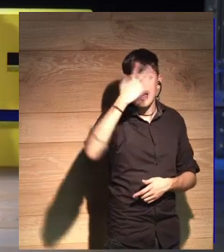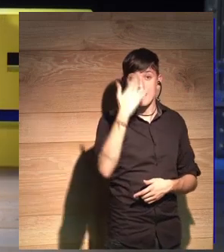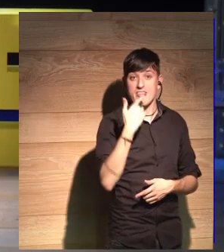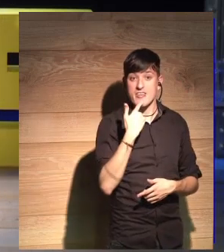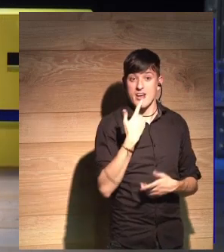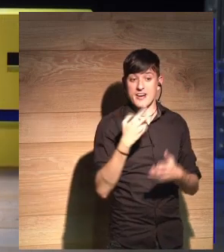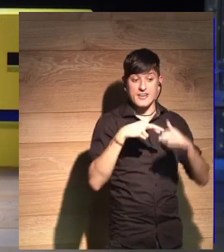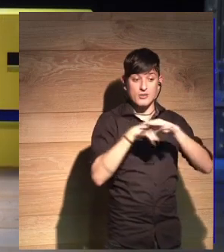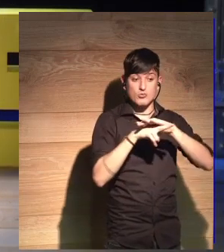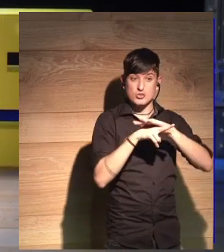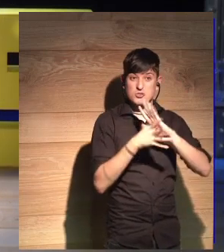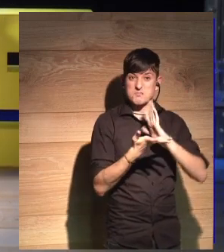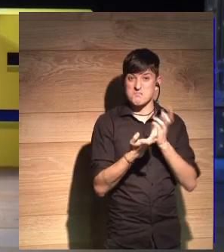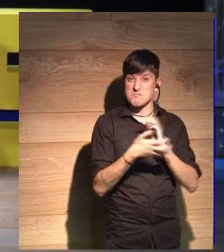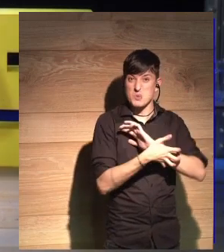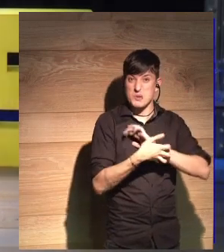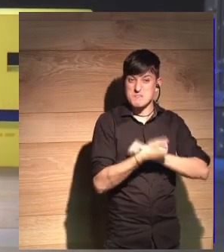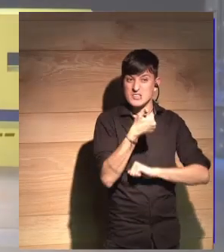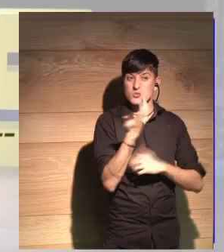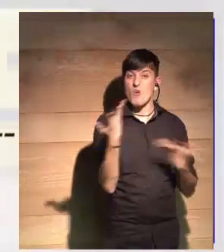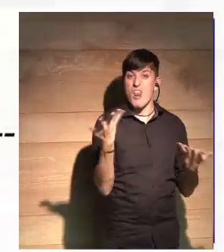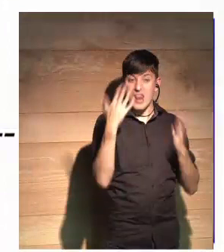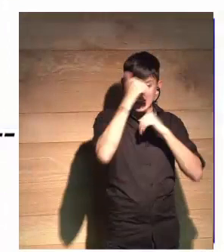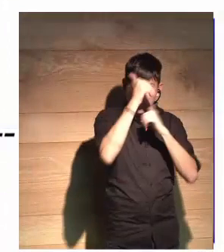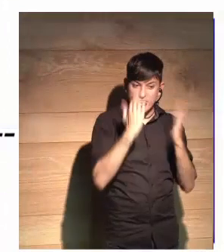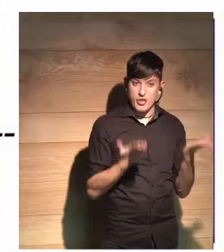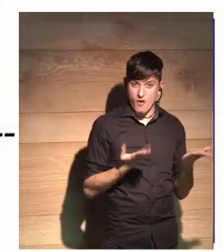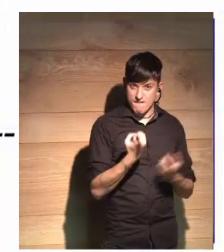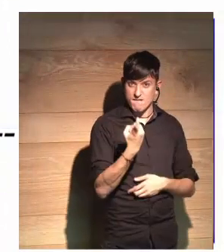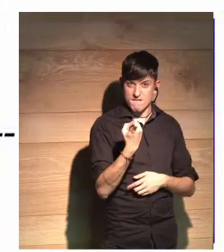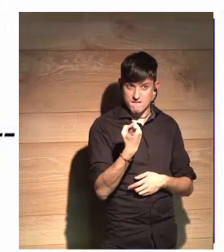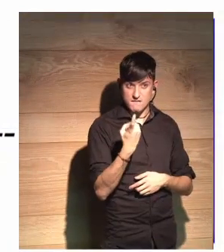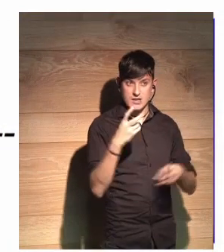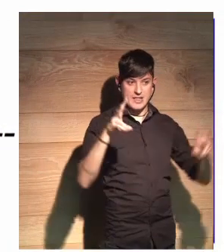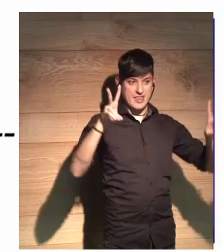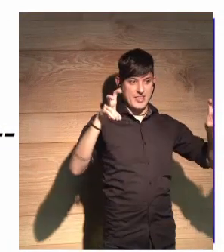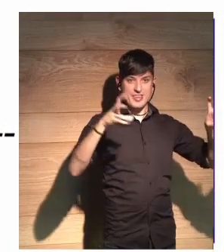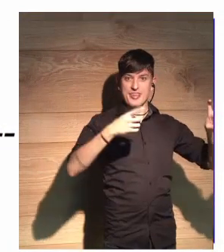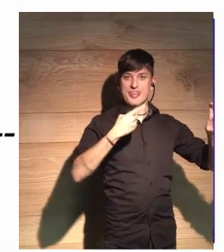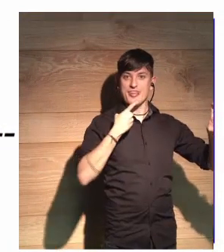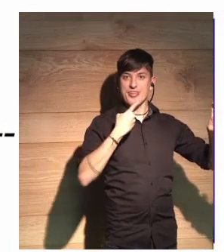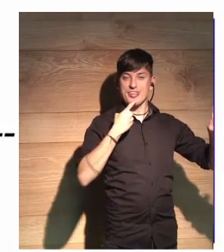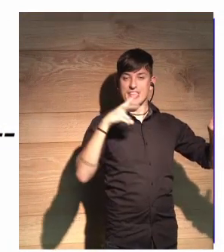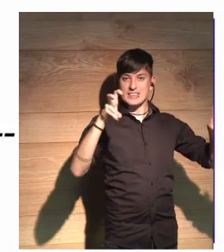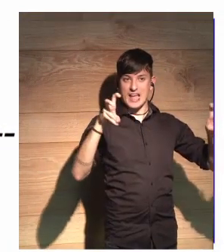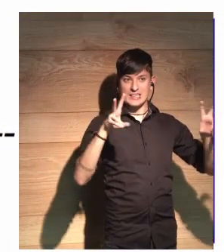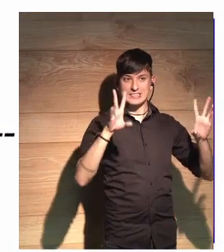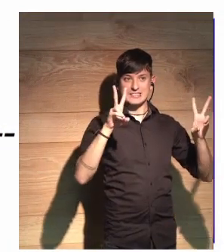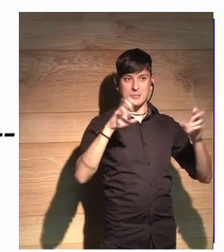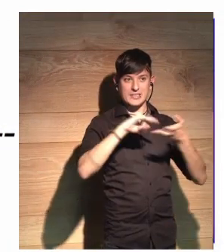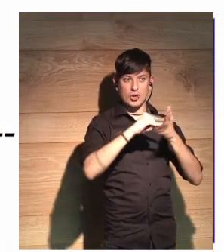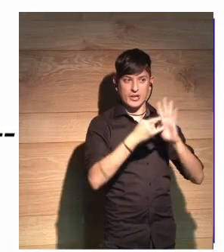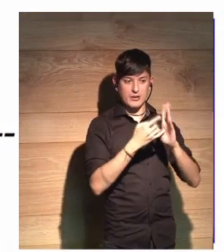This is a quote about invisible technology. A lot of people in advertising think, oh, invisible technology, we should